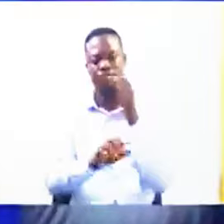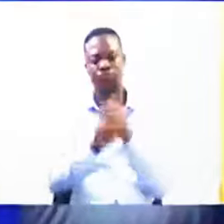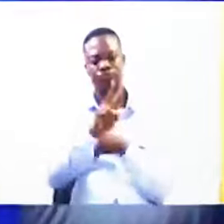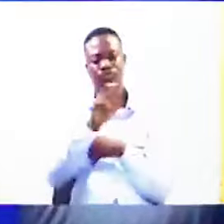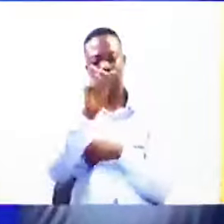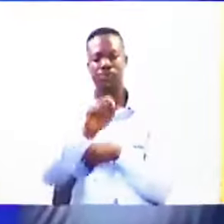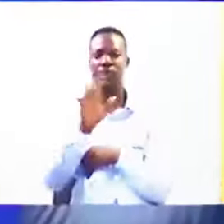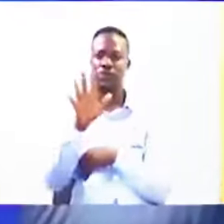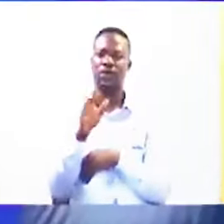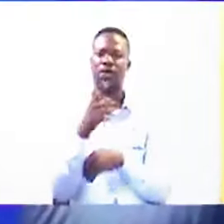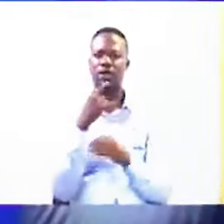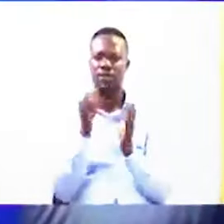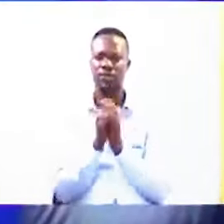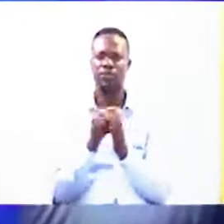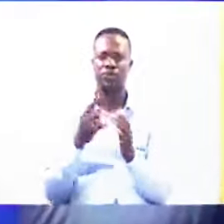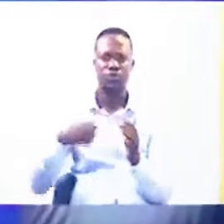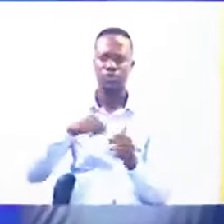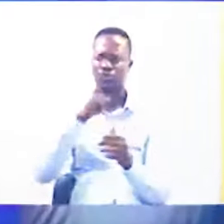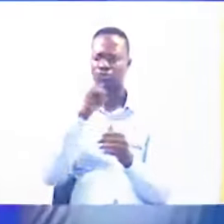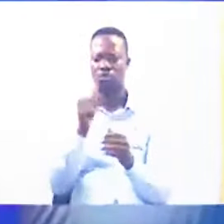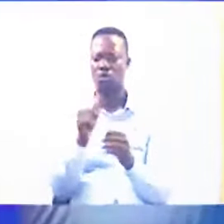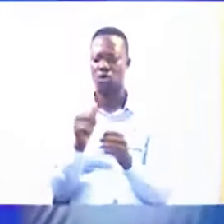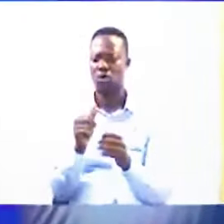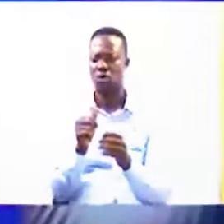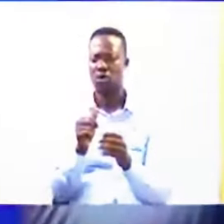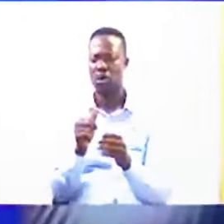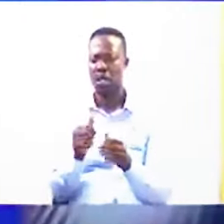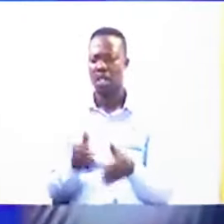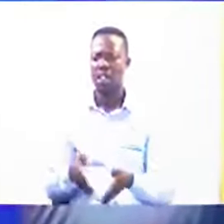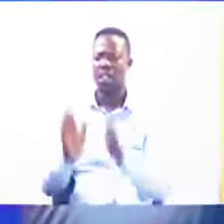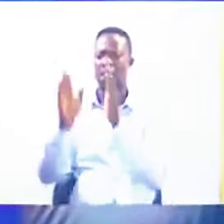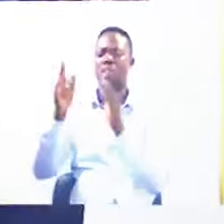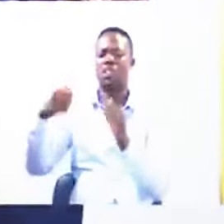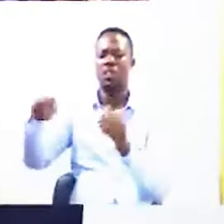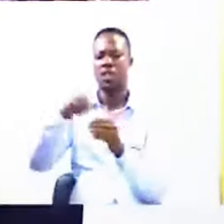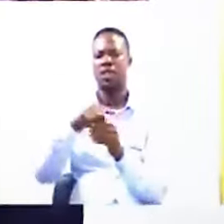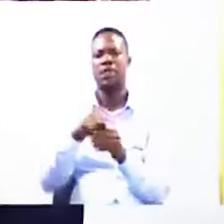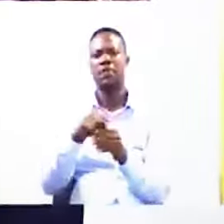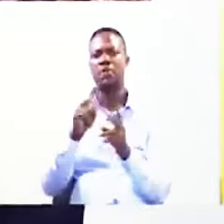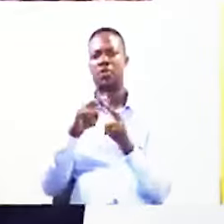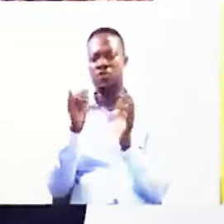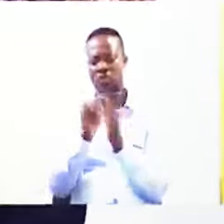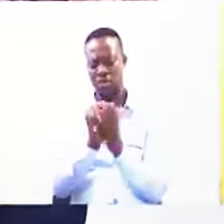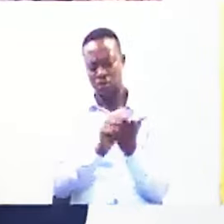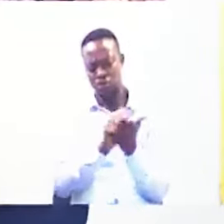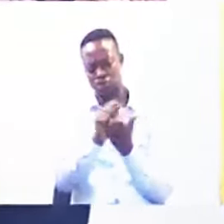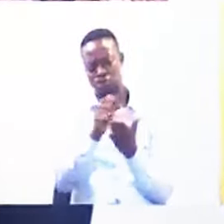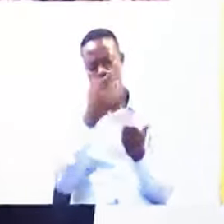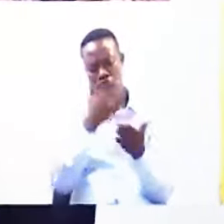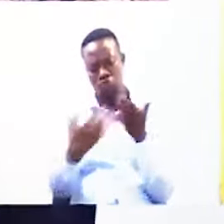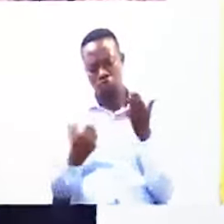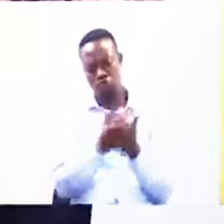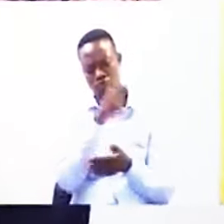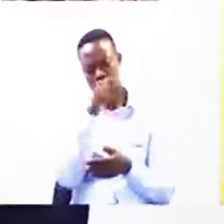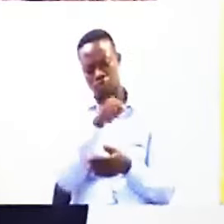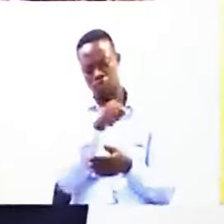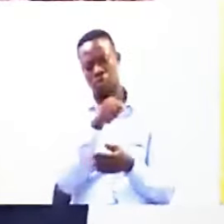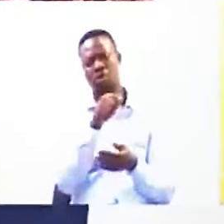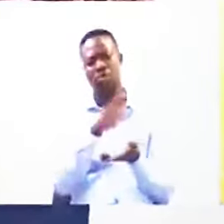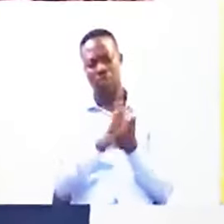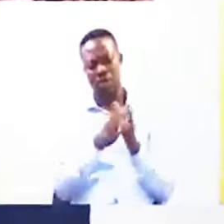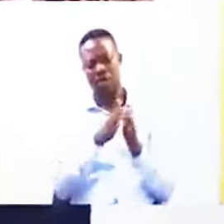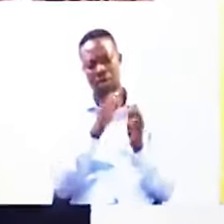no a. We did not give in to them for a moment so that the truth of the gospel might